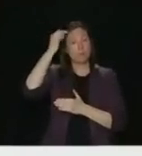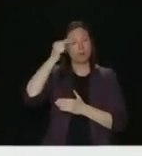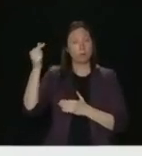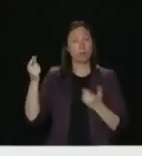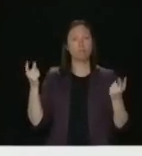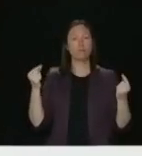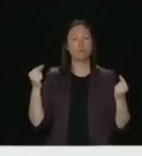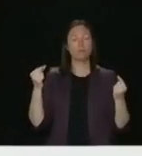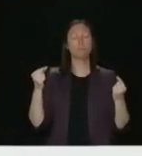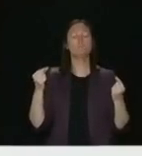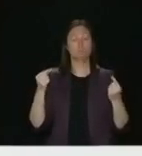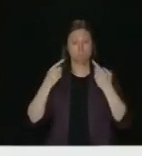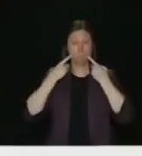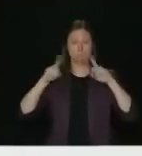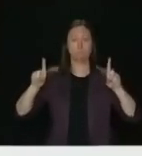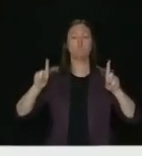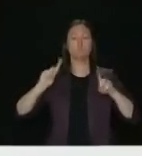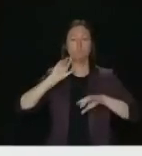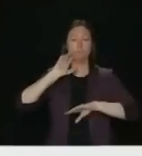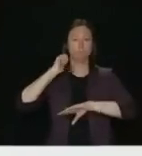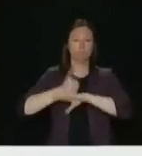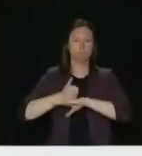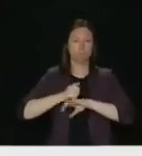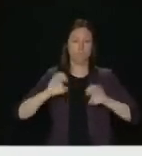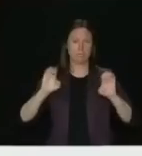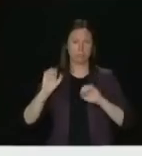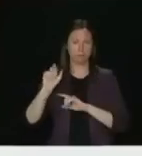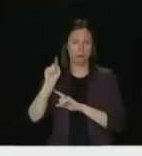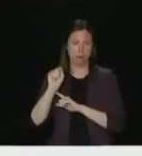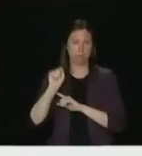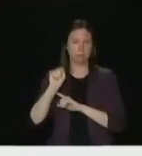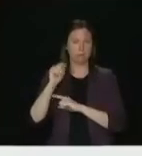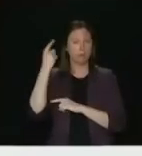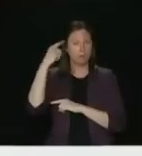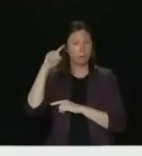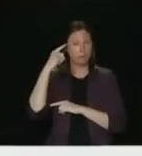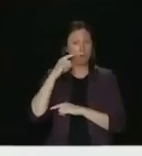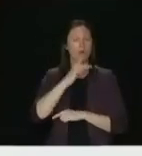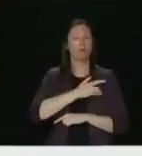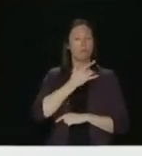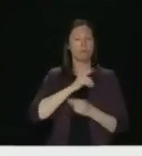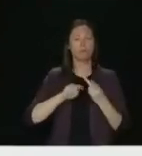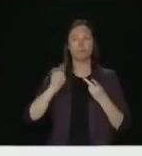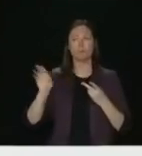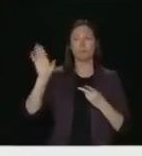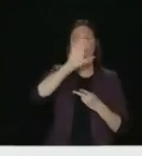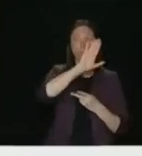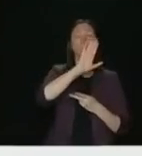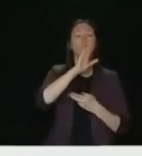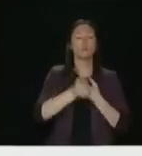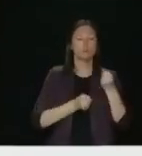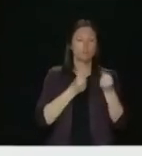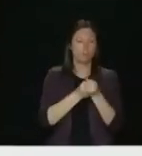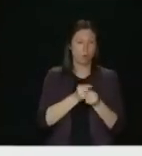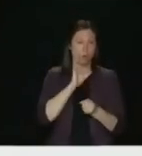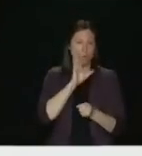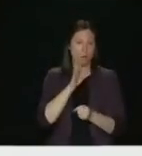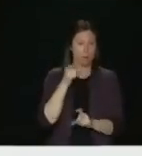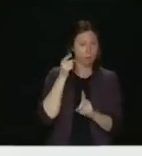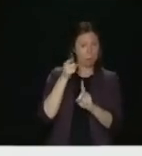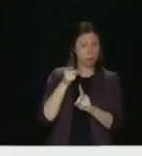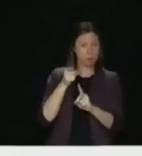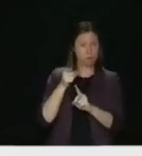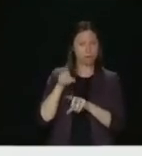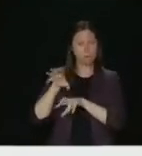has invoked the Emergencies Act to supplement provincial and territorial capacity to address the